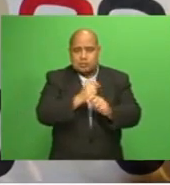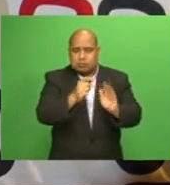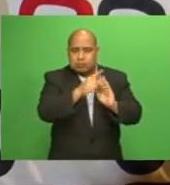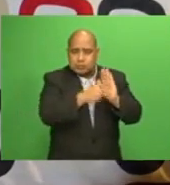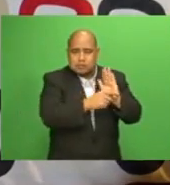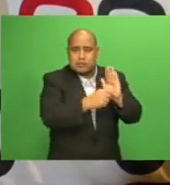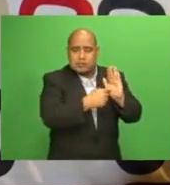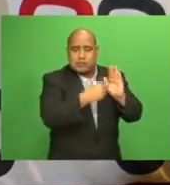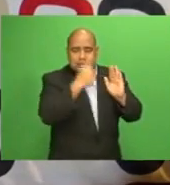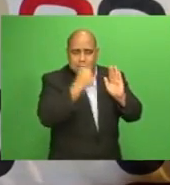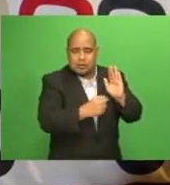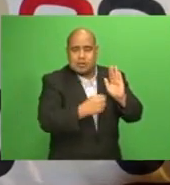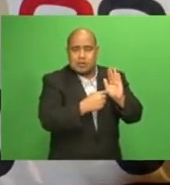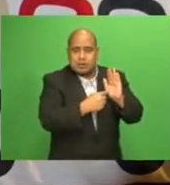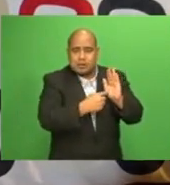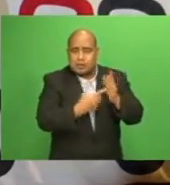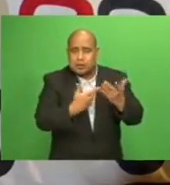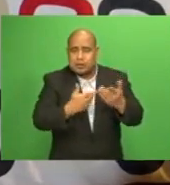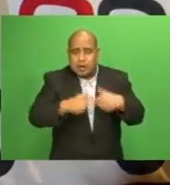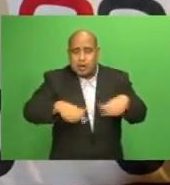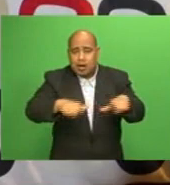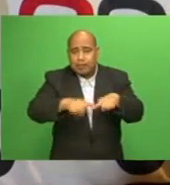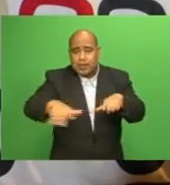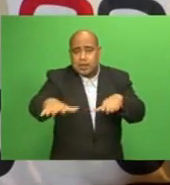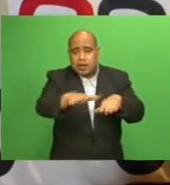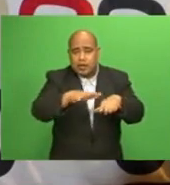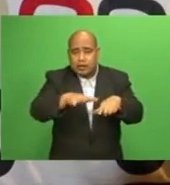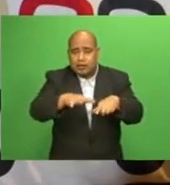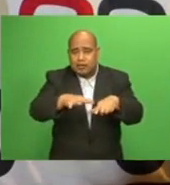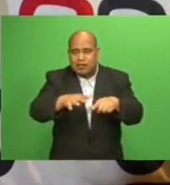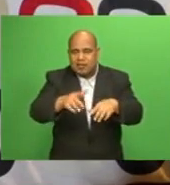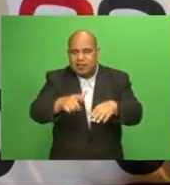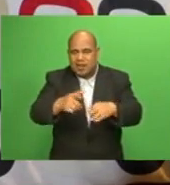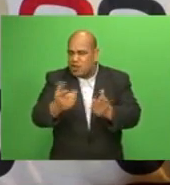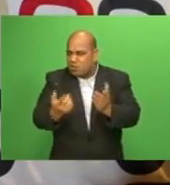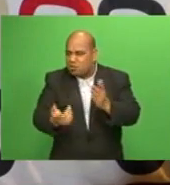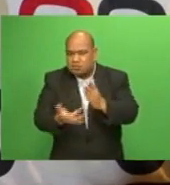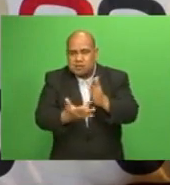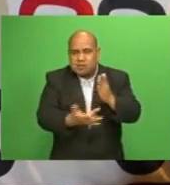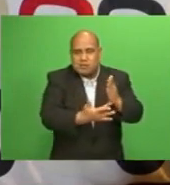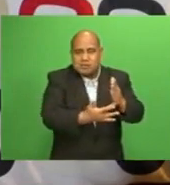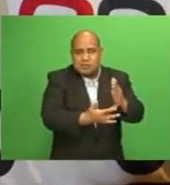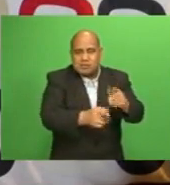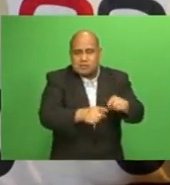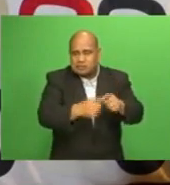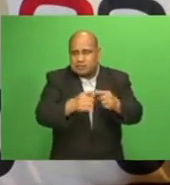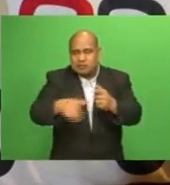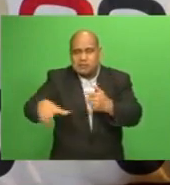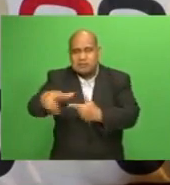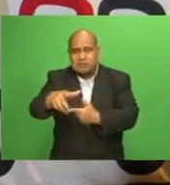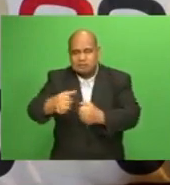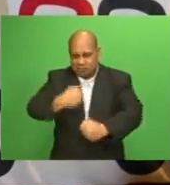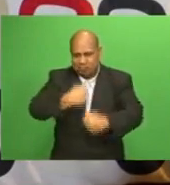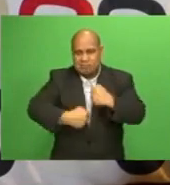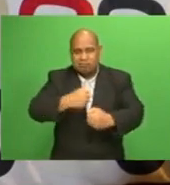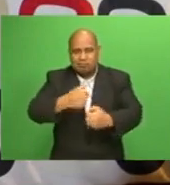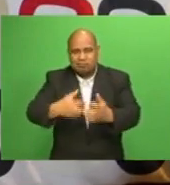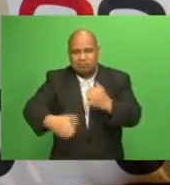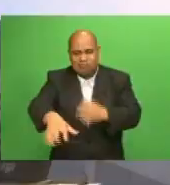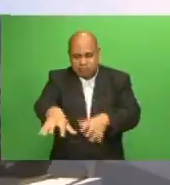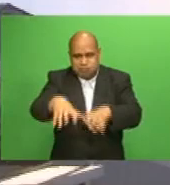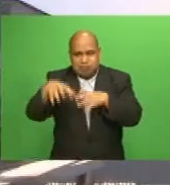Large portions of land, you get all mechanical, mechanized farming, and that's the hope for sugar